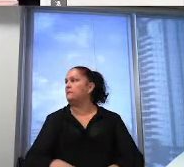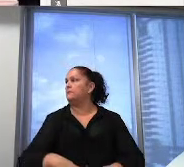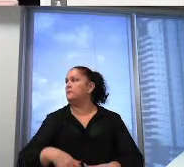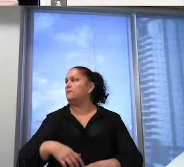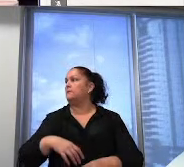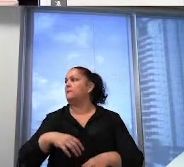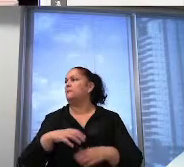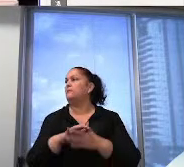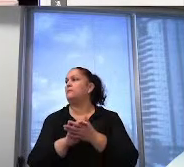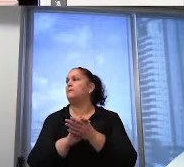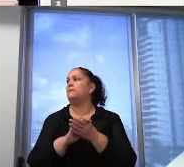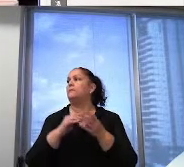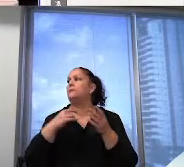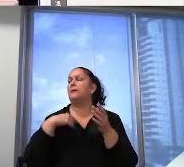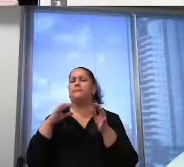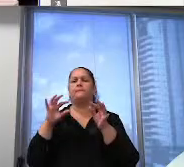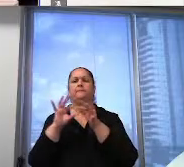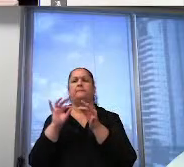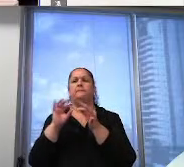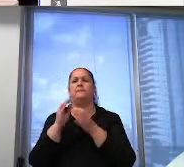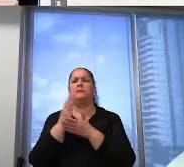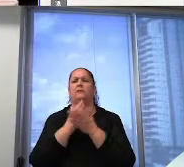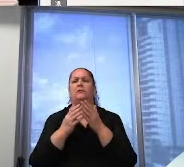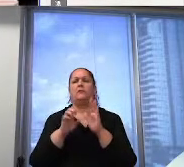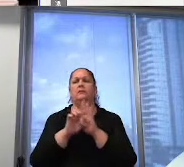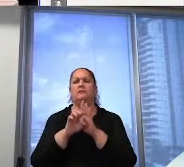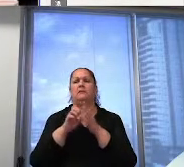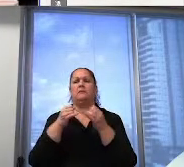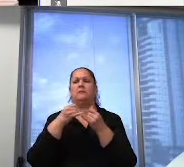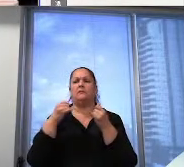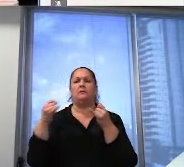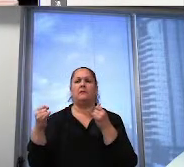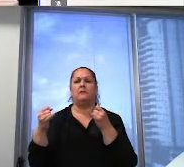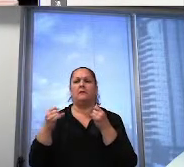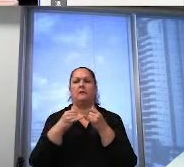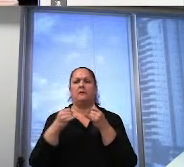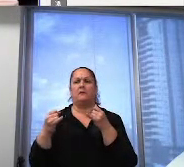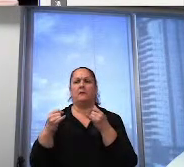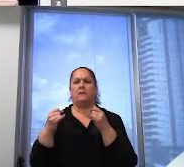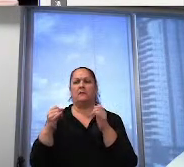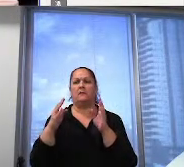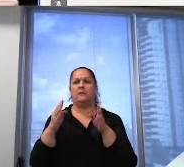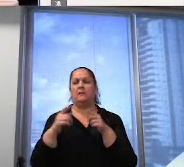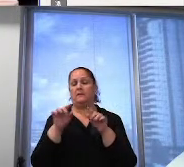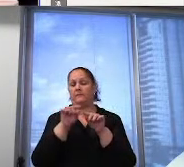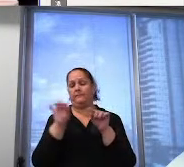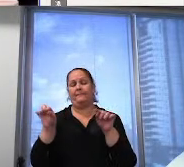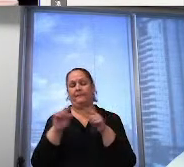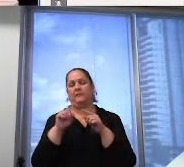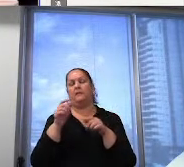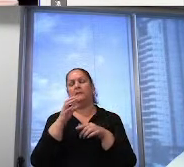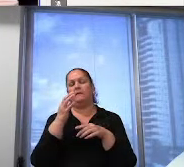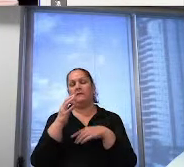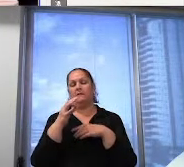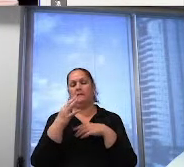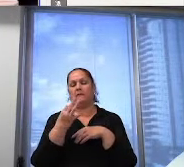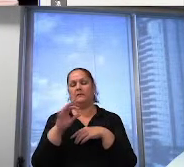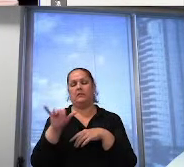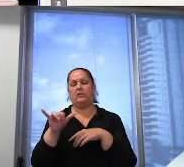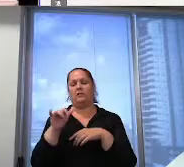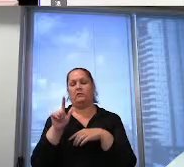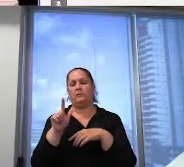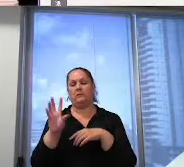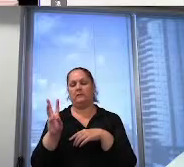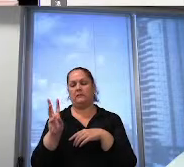I wanted to go through just a few example lines that are in the line item budget in fiscal year